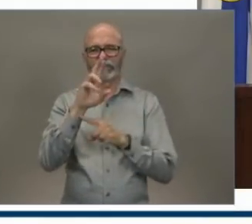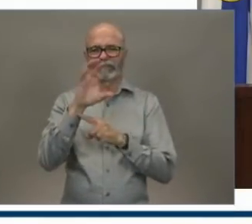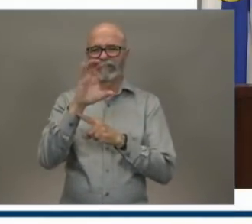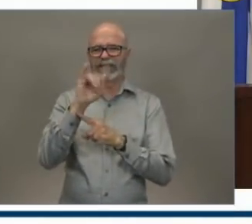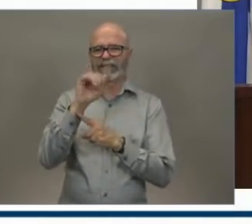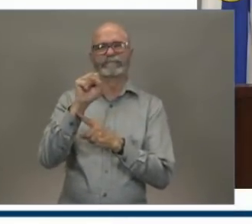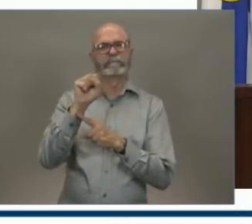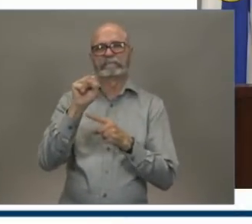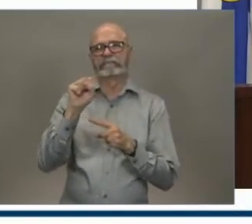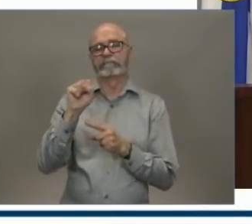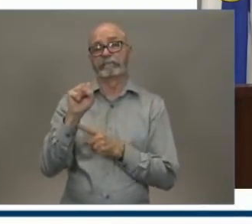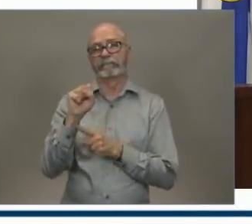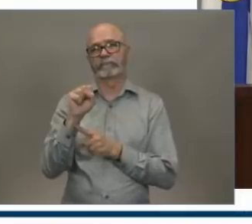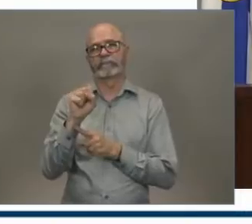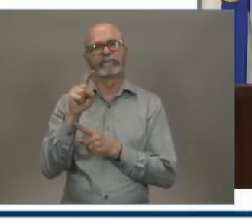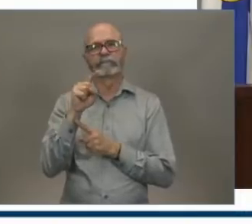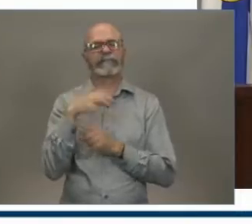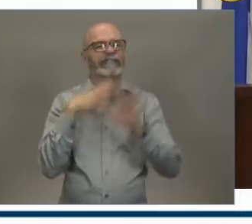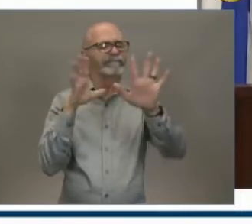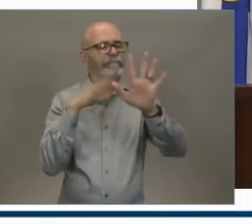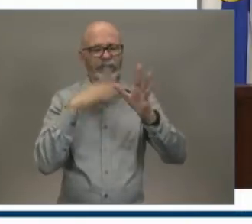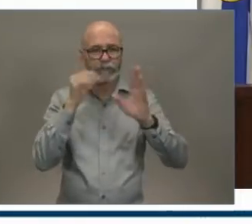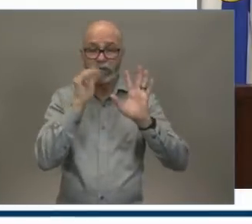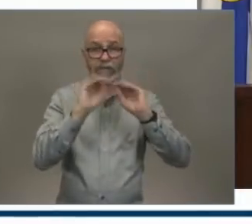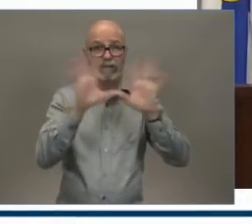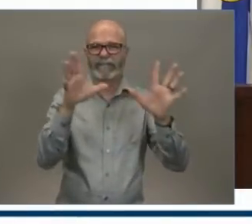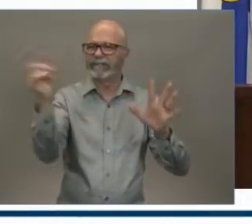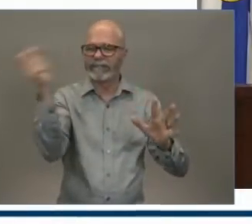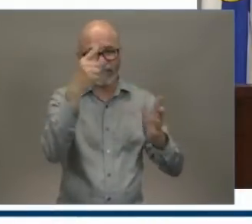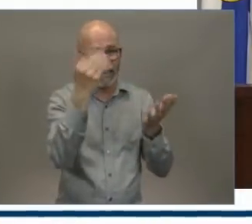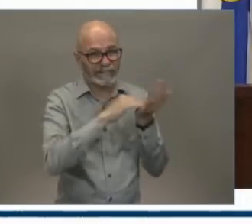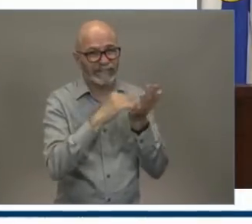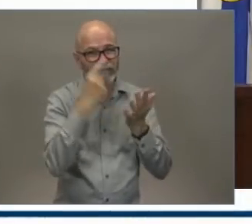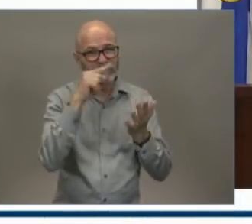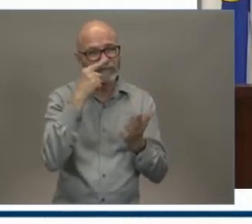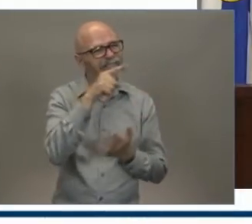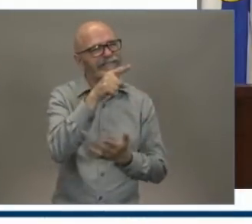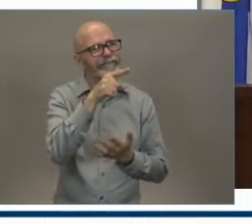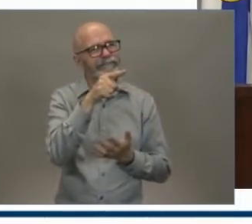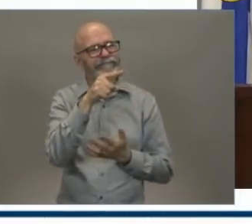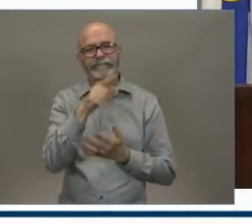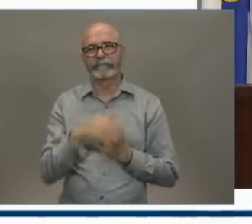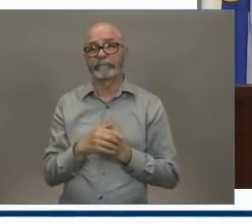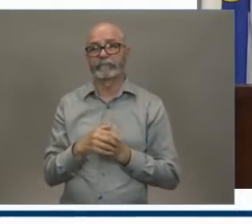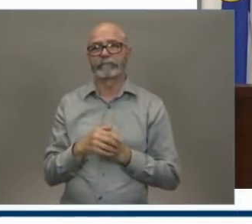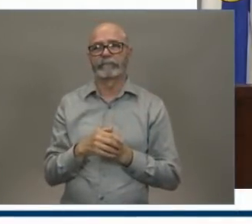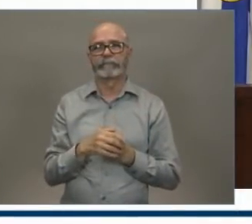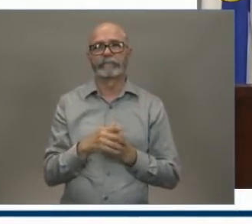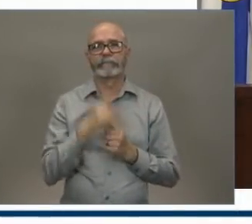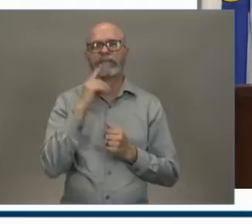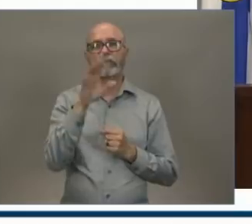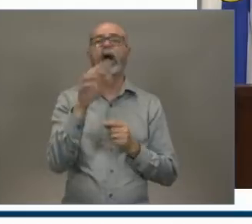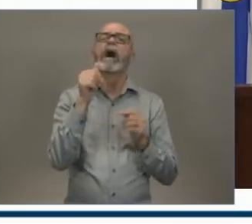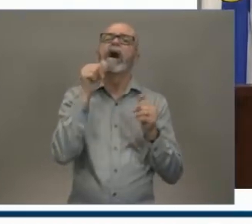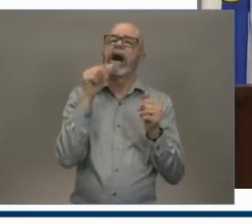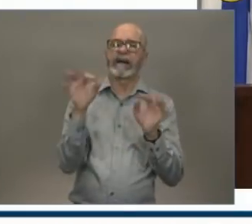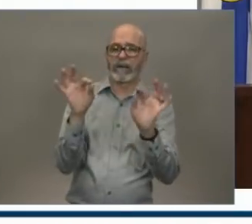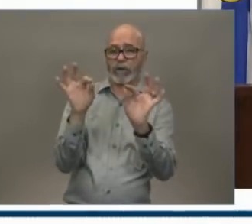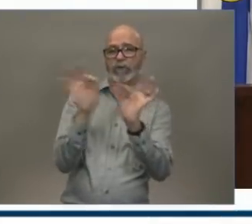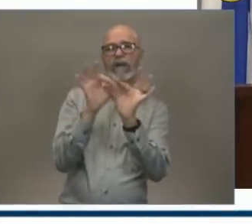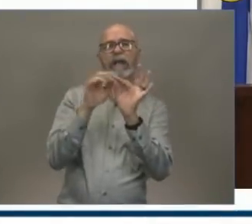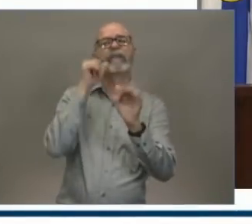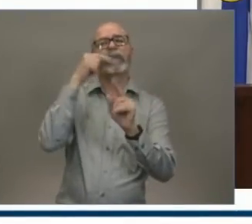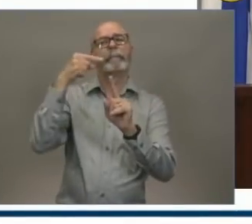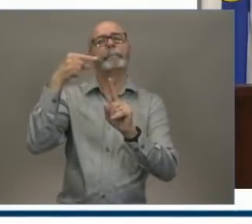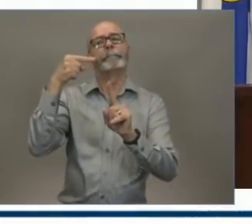so I figured I'd ask here whether you can give any details on how much that's costing us per month or the contract cost